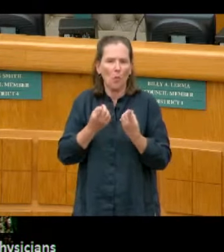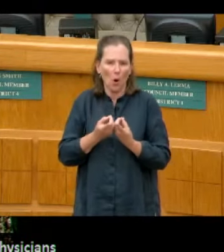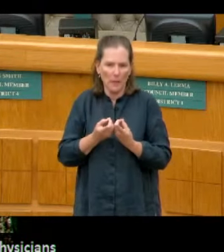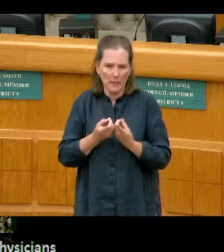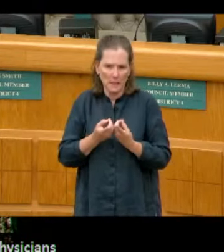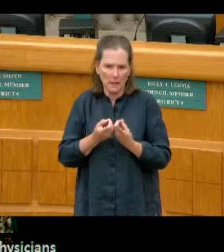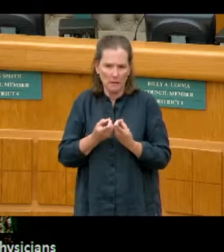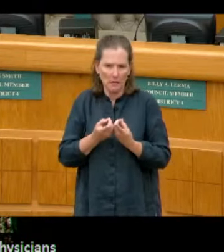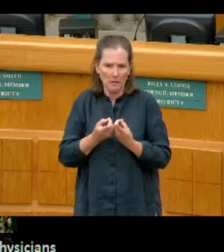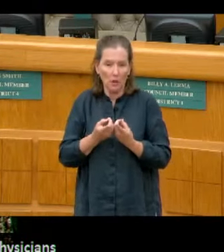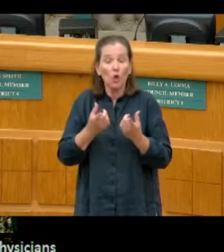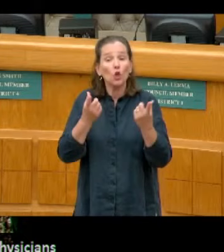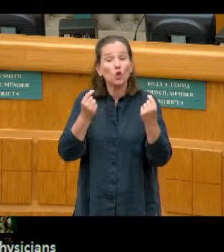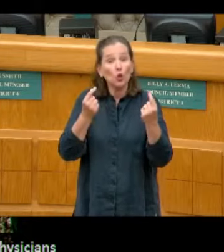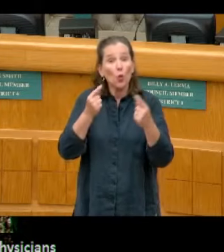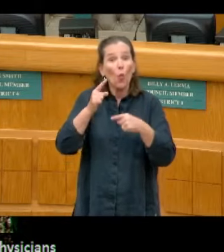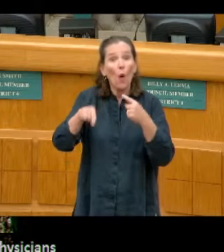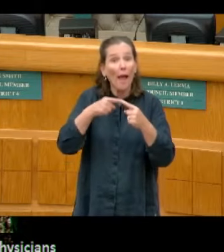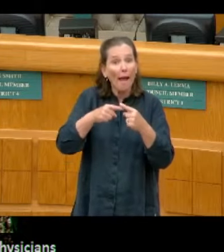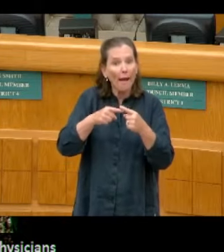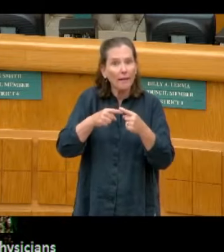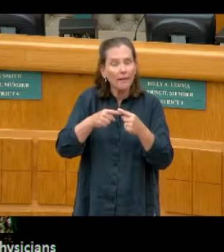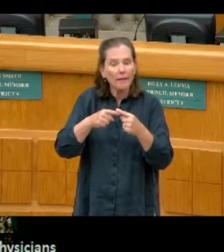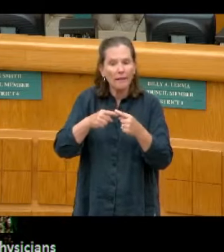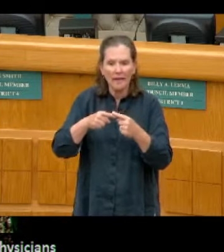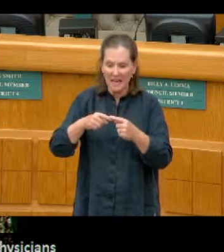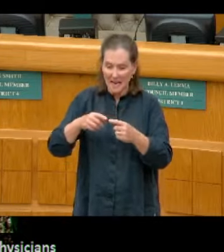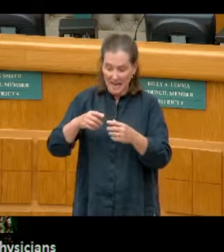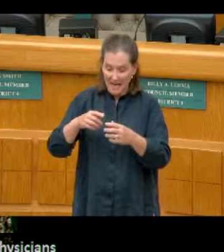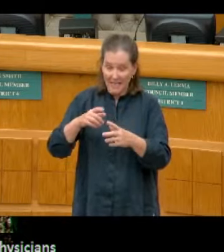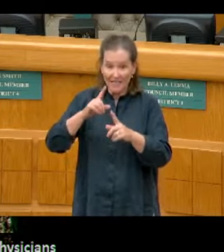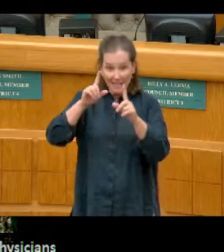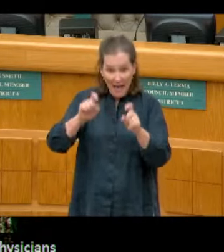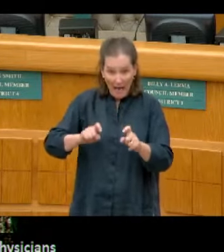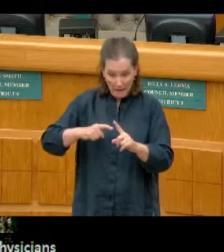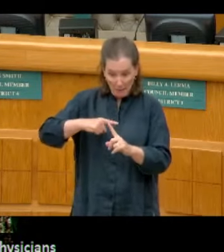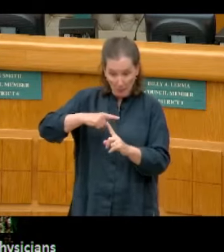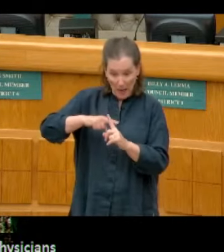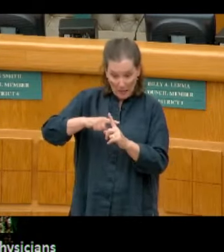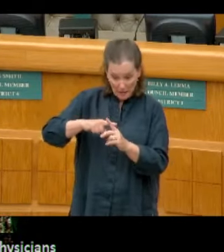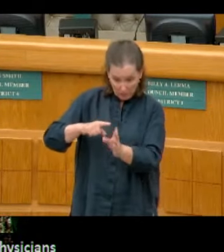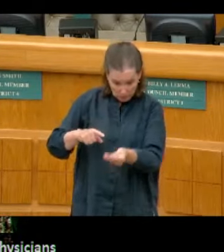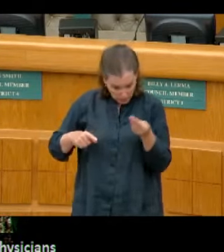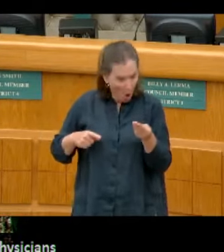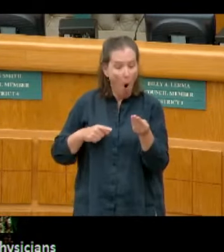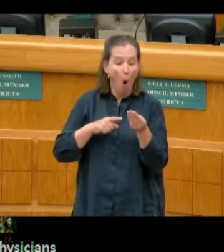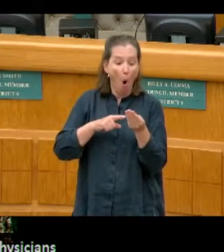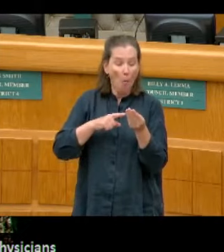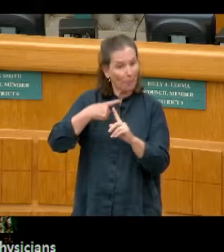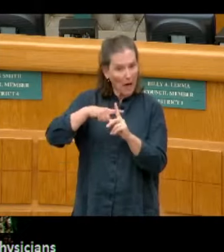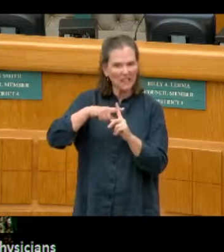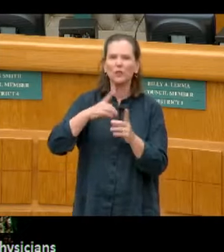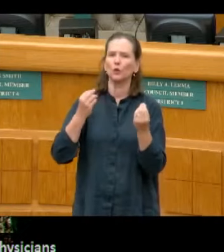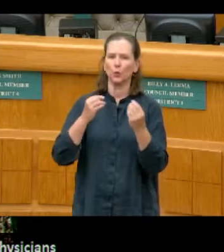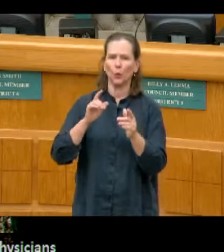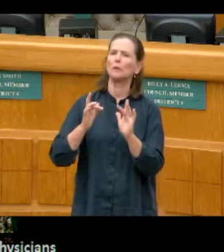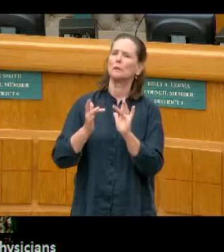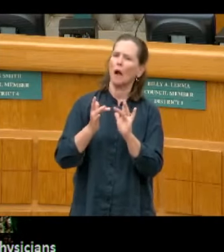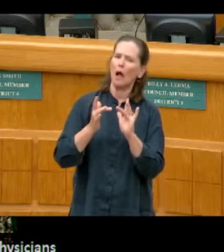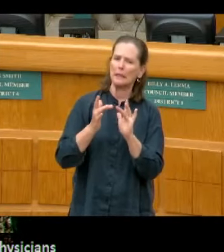this right after you test positive, not after you end up in the hospital, because you can't do this anymore then. The monoclonal